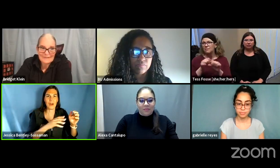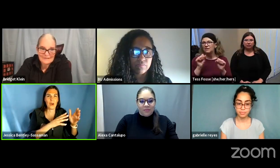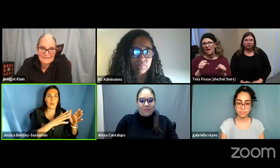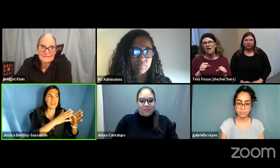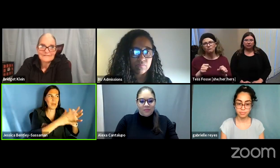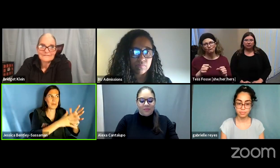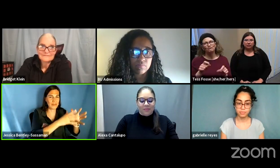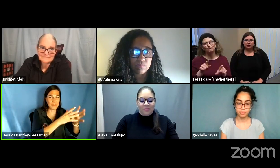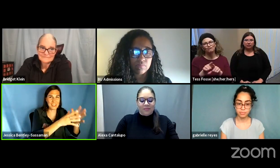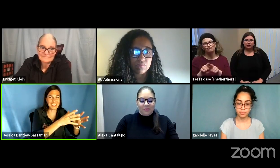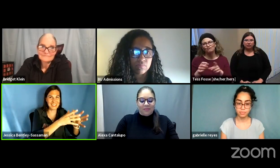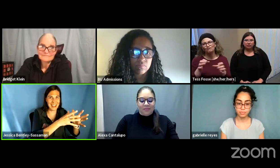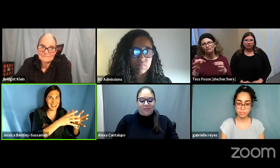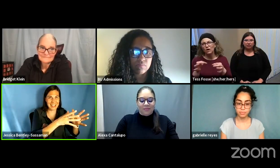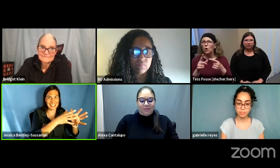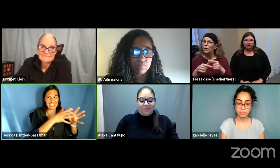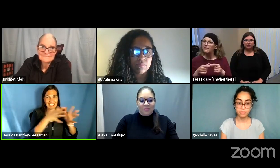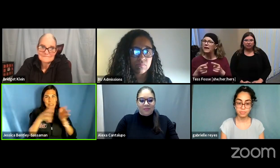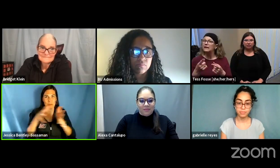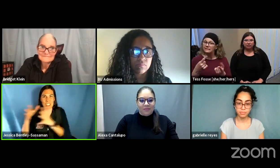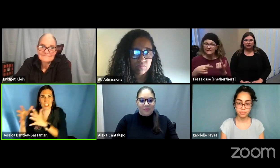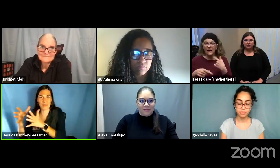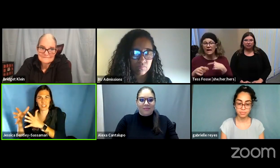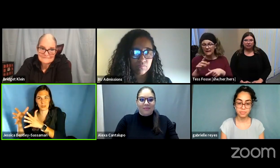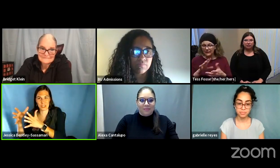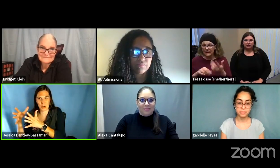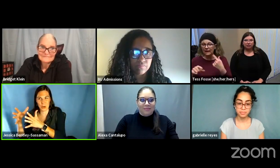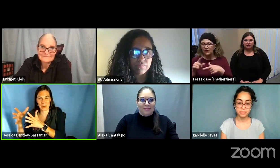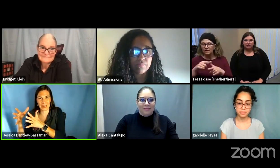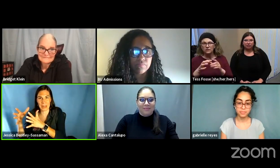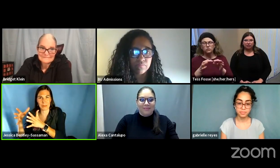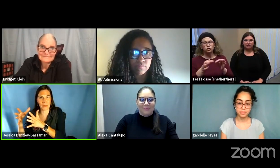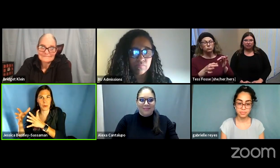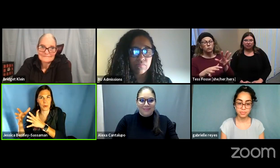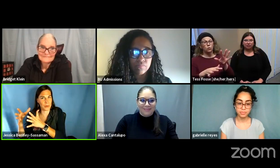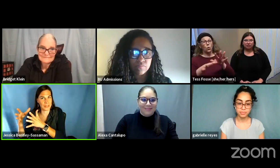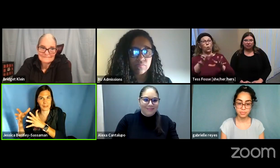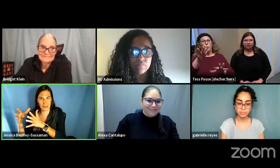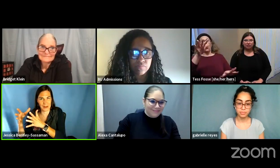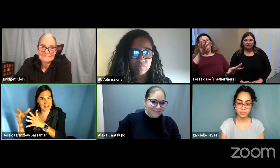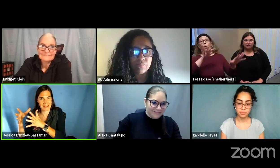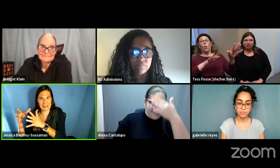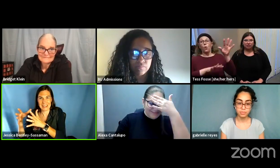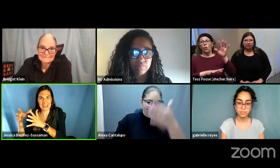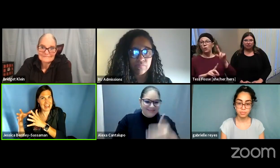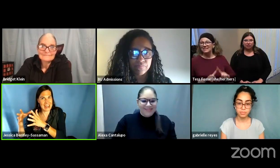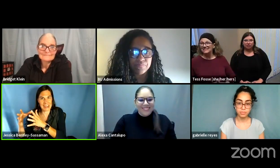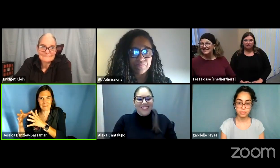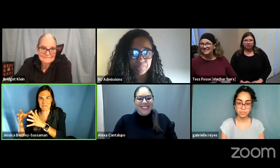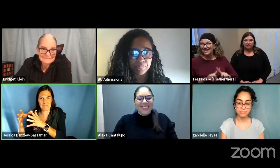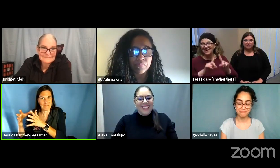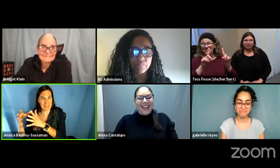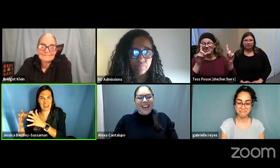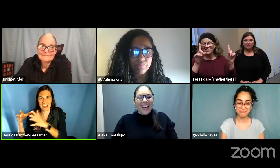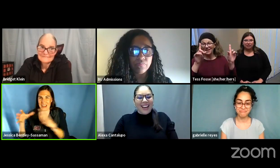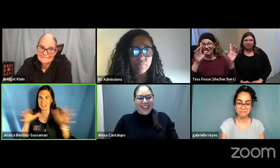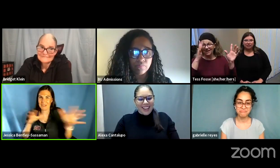how when they went from just signing to then switching over to interpreting, it was a whole different